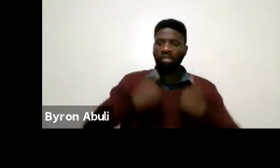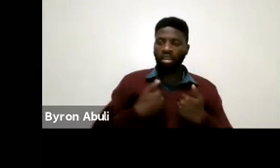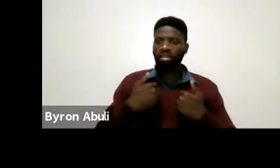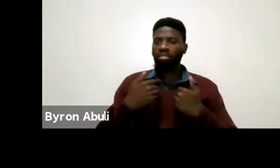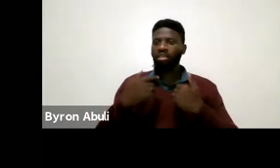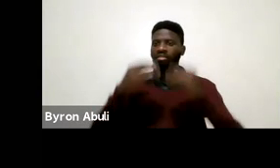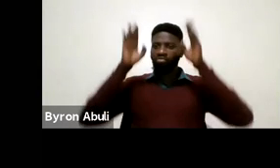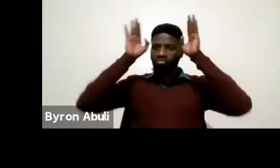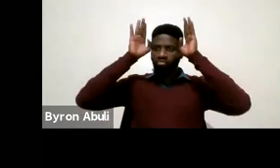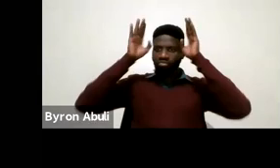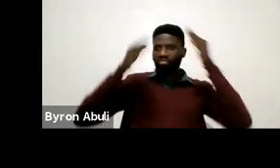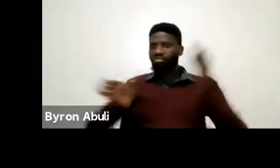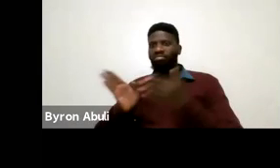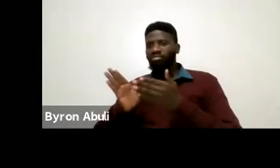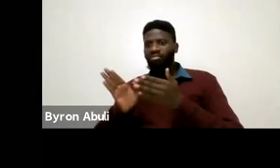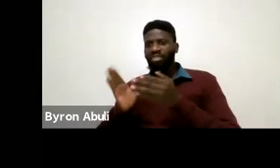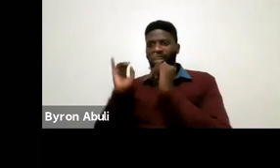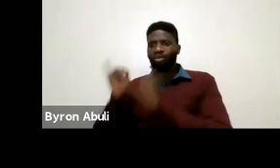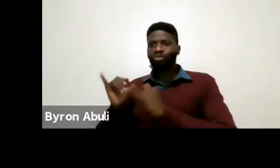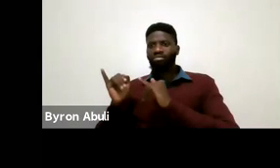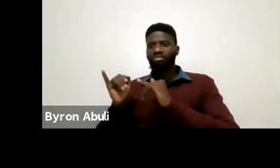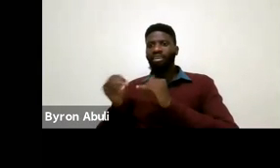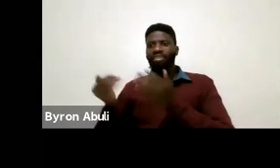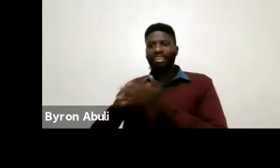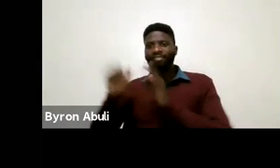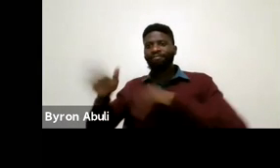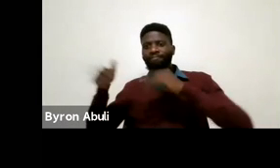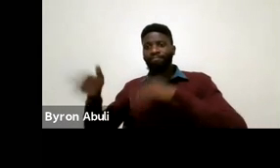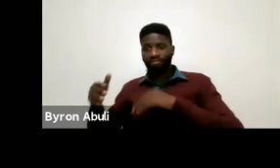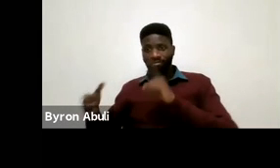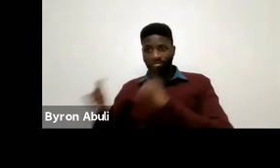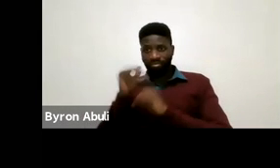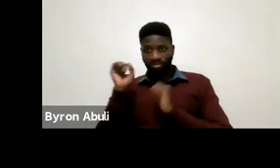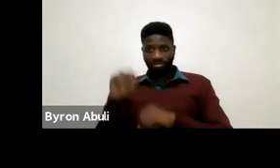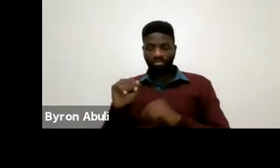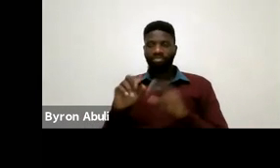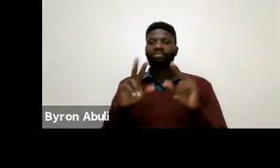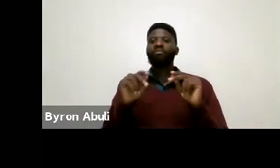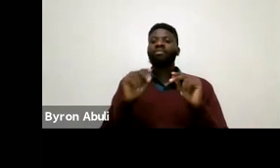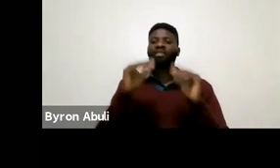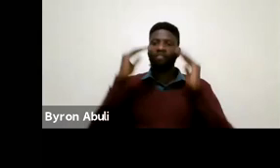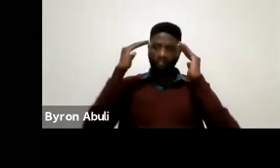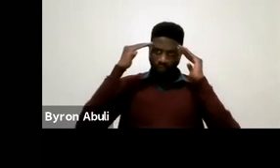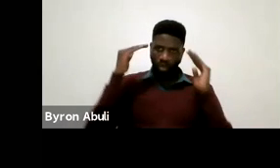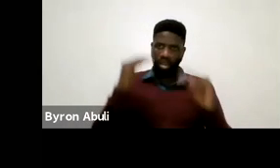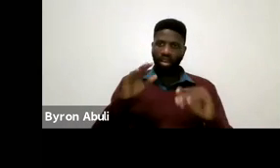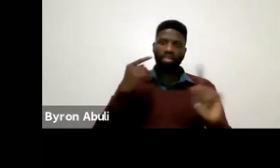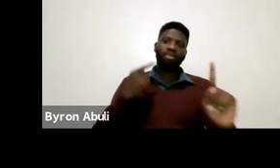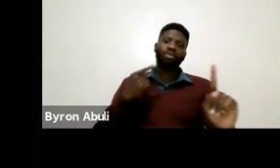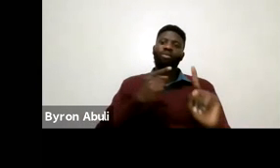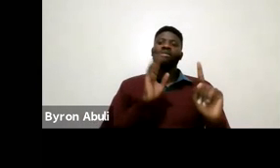What I want to say is it's important that you ensure that you do not lose focus on your goal. You remain on track, because there's so